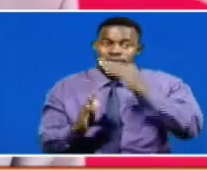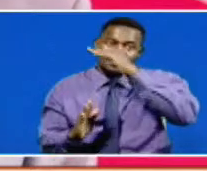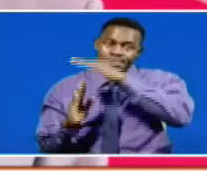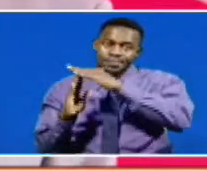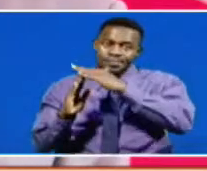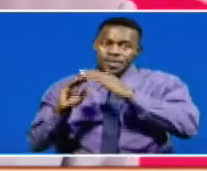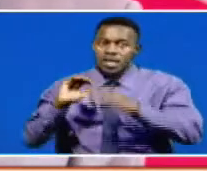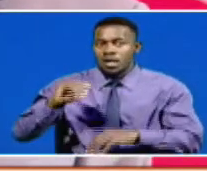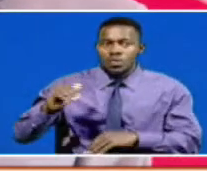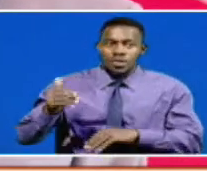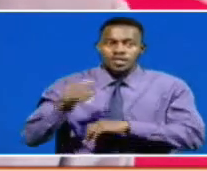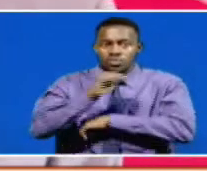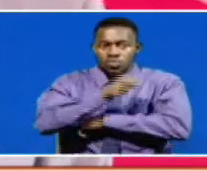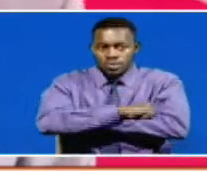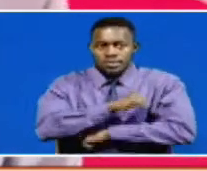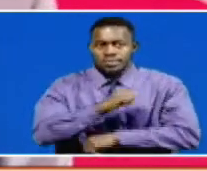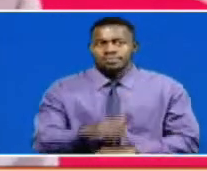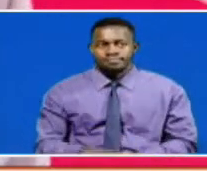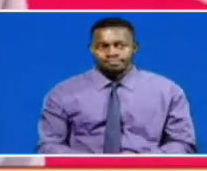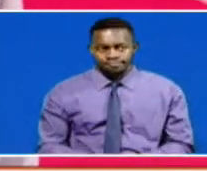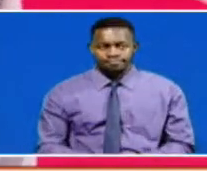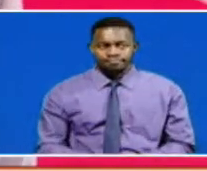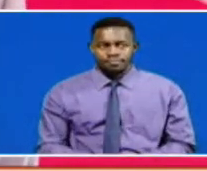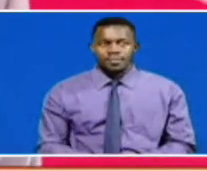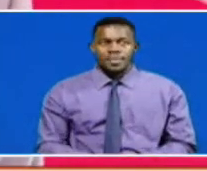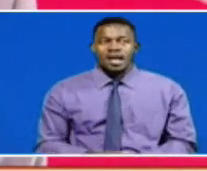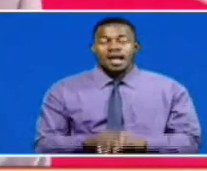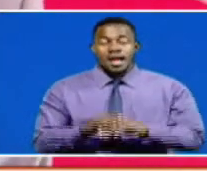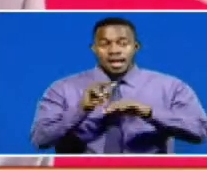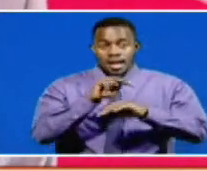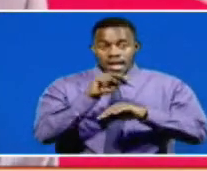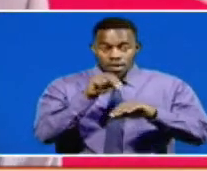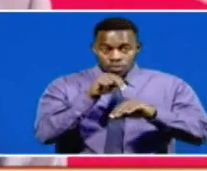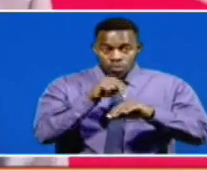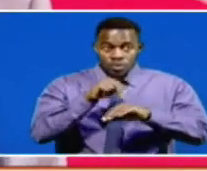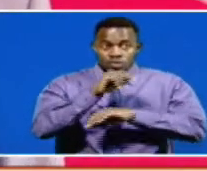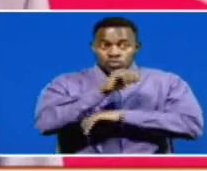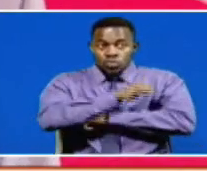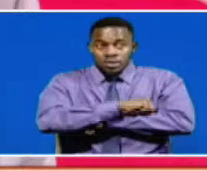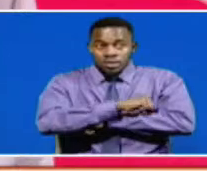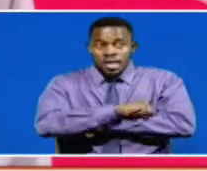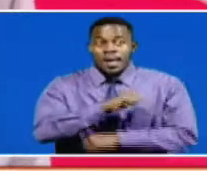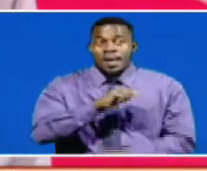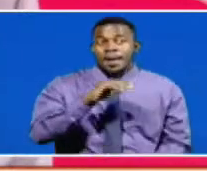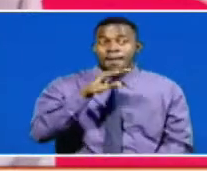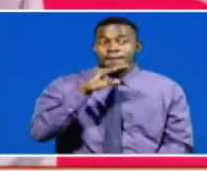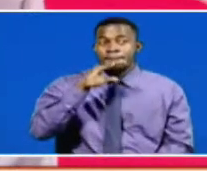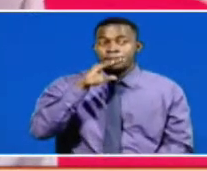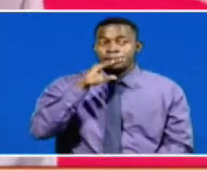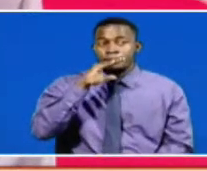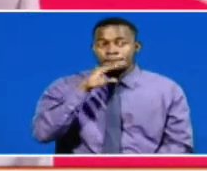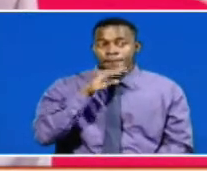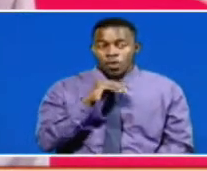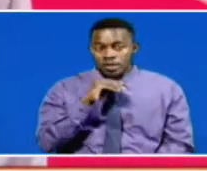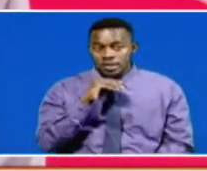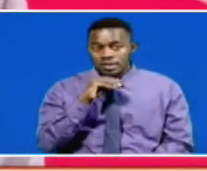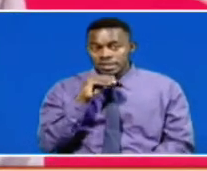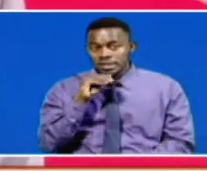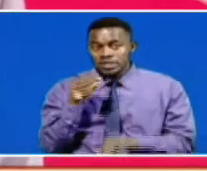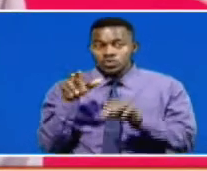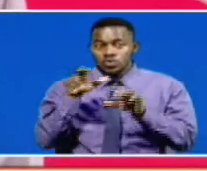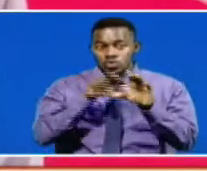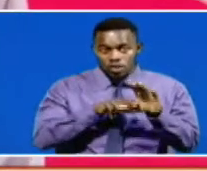of placed, and then the total. National schools. Boys, those admitted to national schools